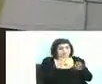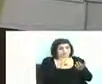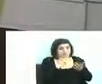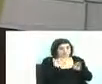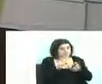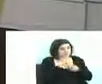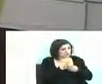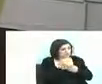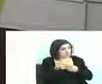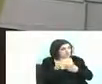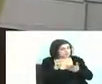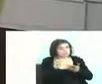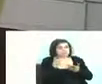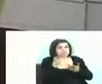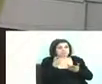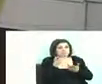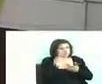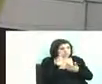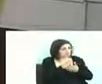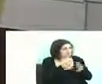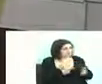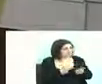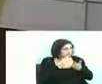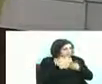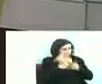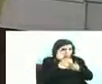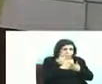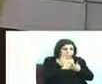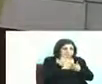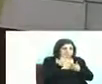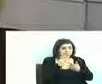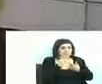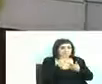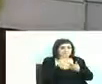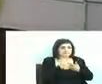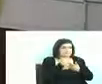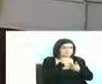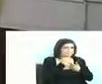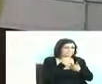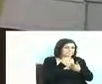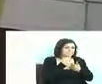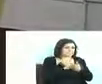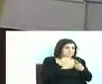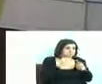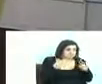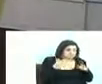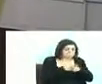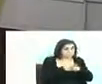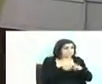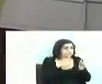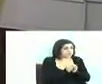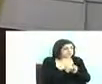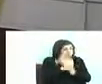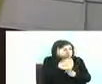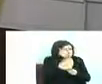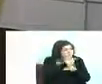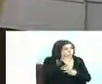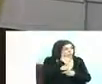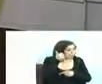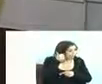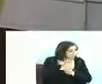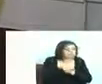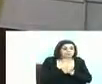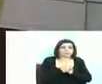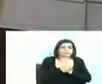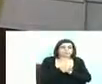fully defined his life and his dream has been a bitter rivalry with his slightly older brother. We are told